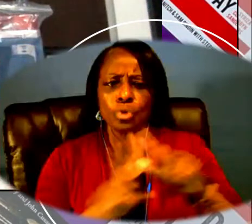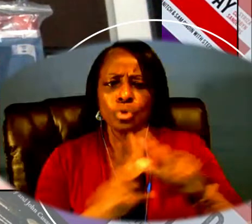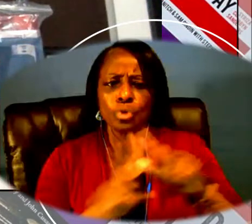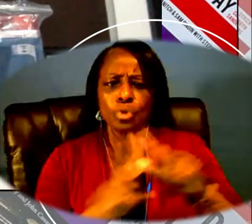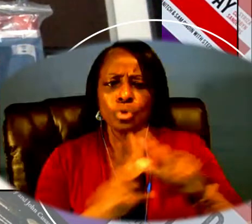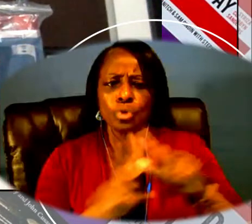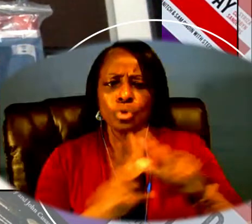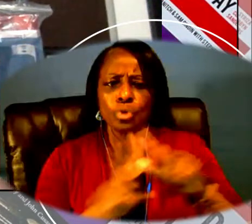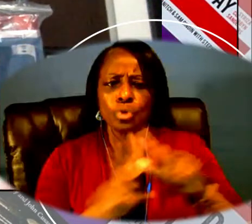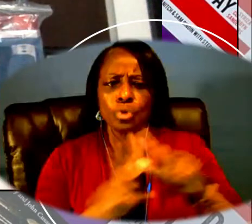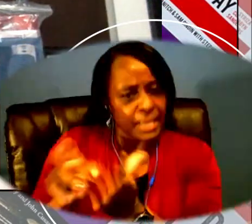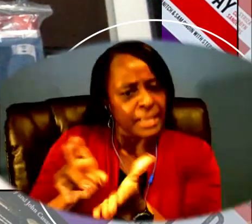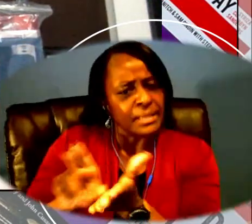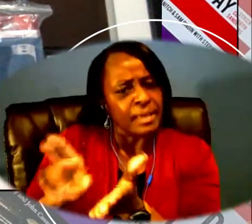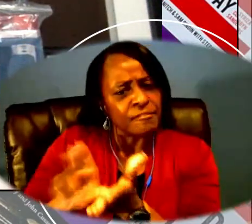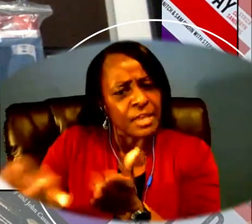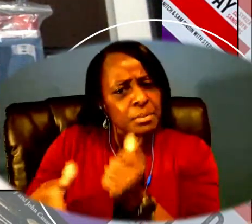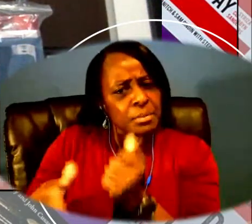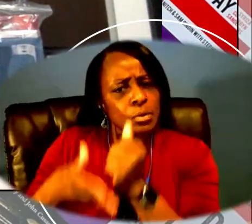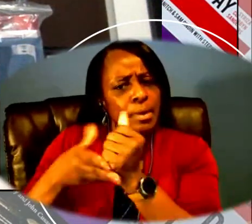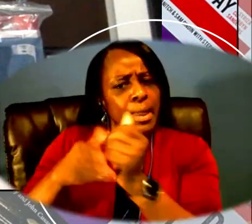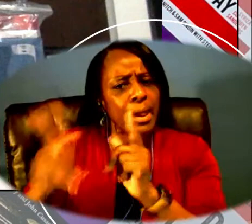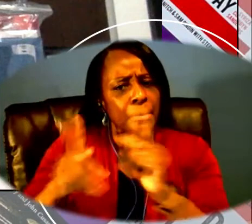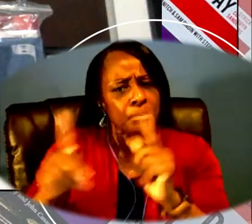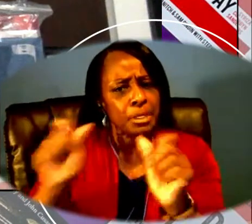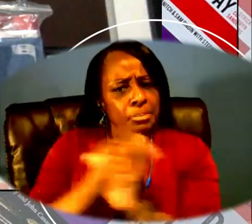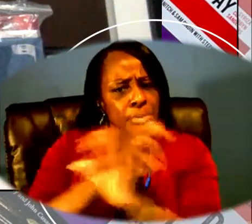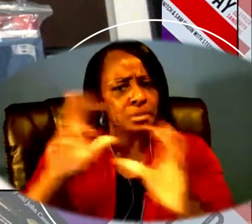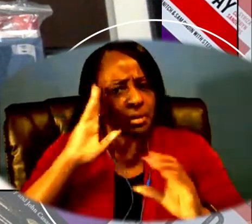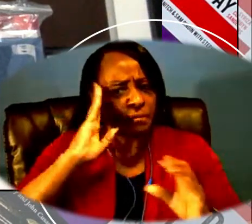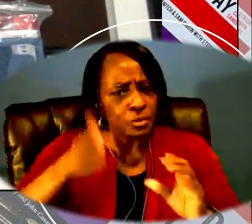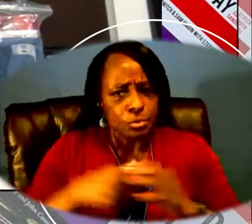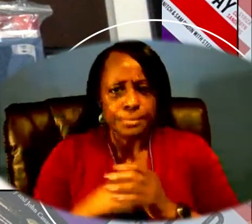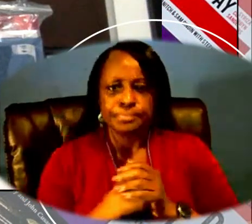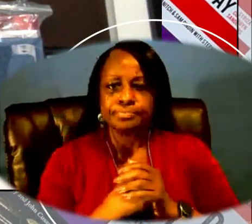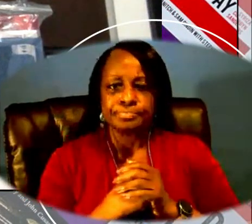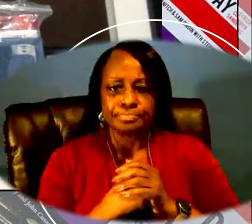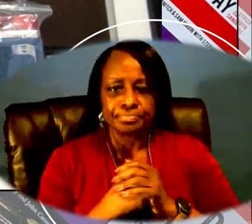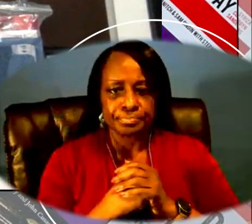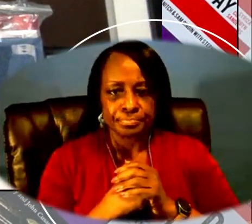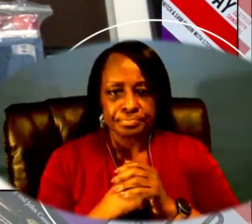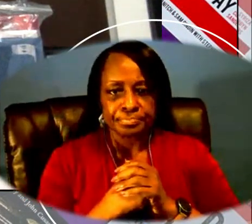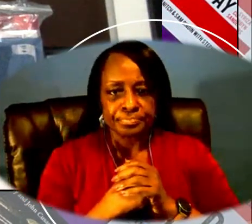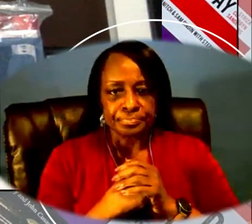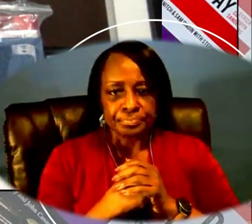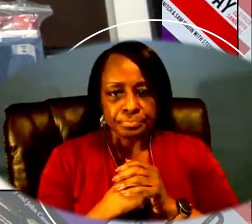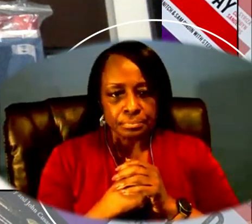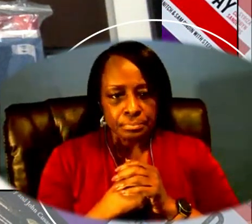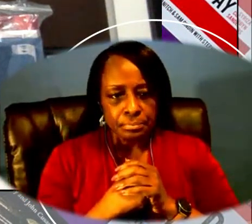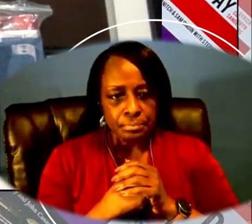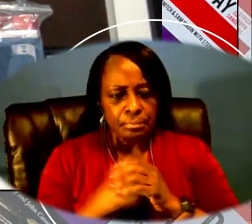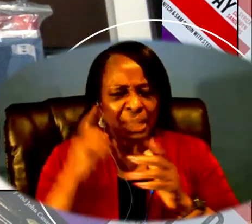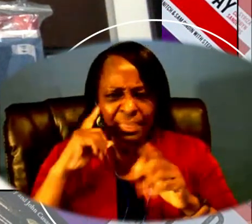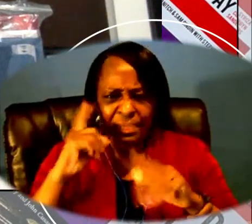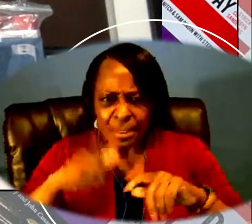investment to make sure that people are having a brighter tomorrow. So the fact that doing a pause. I think